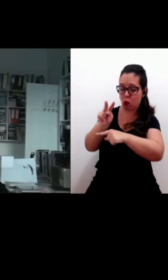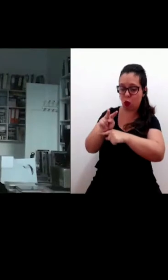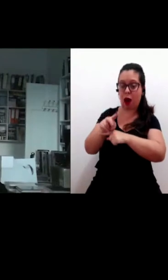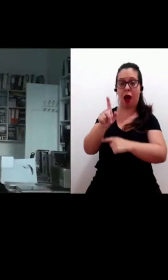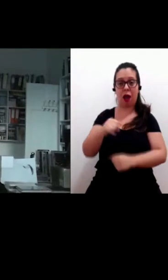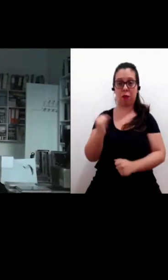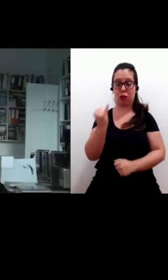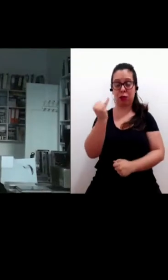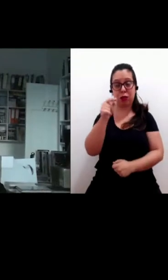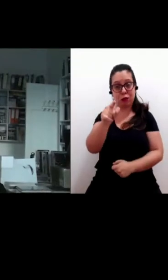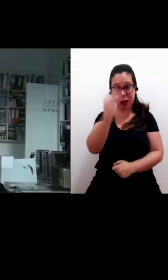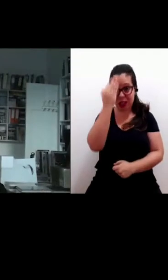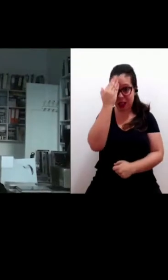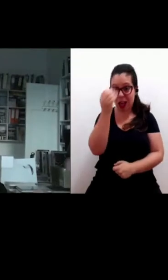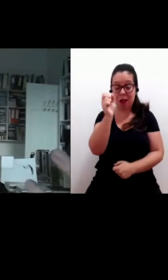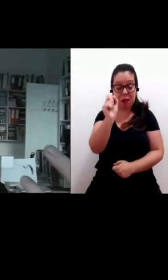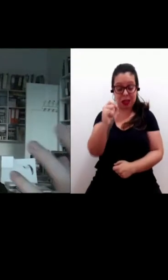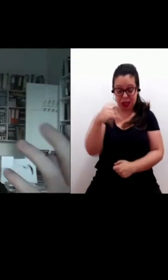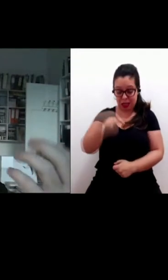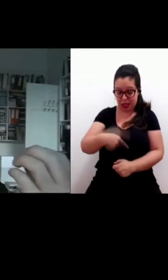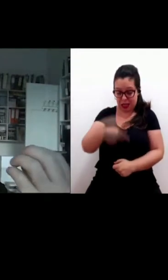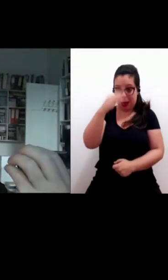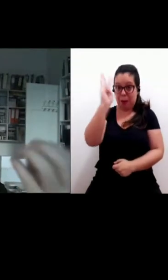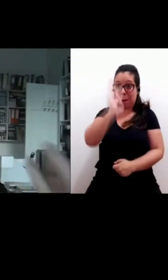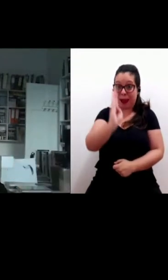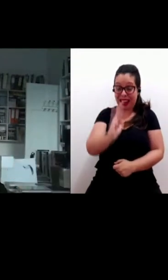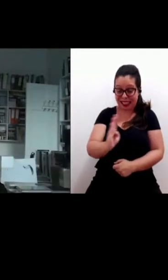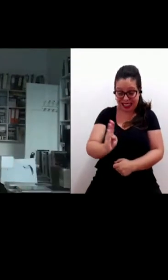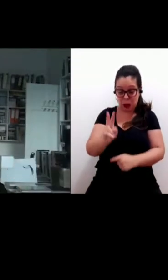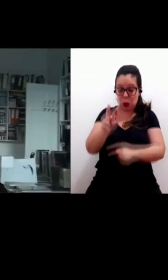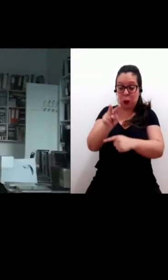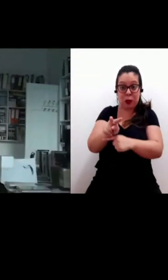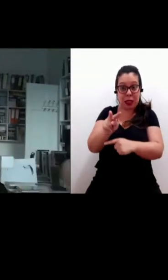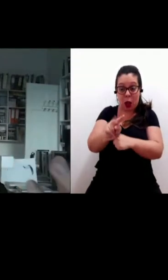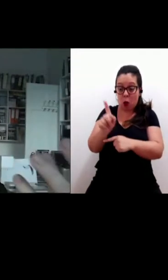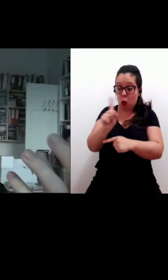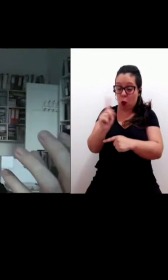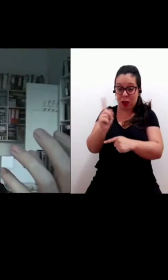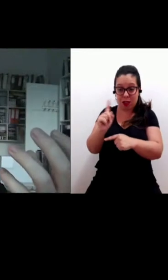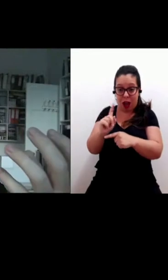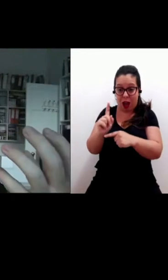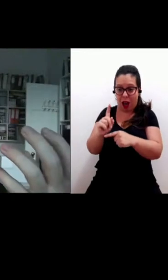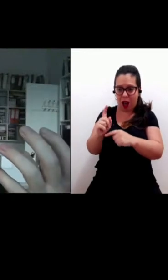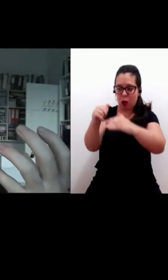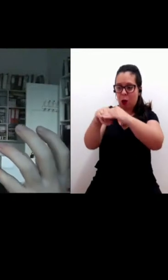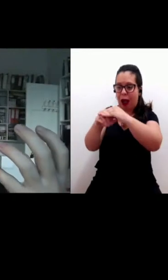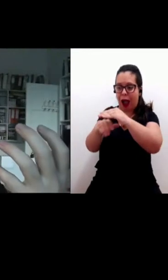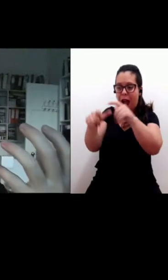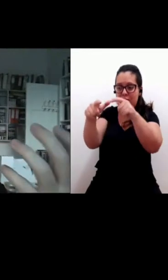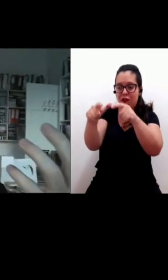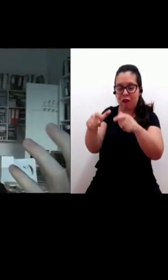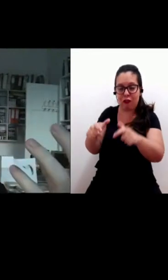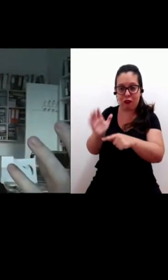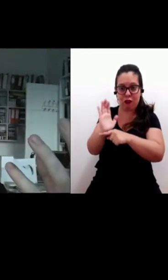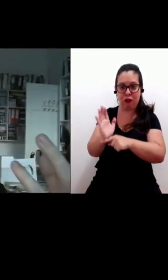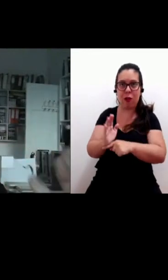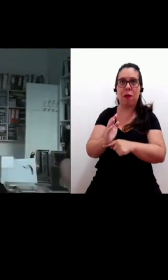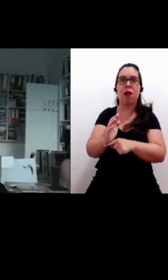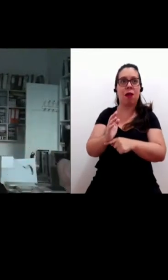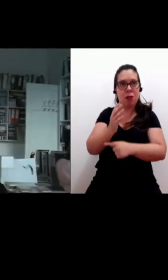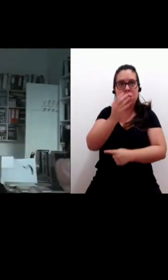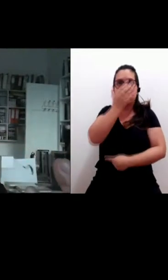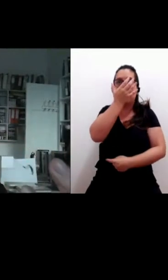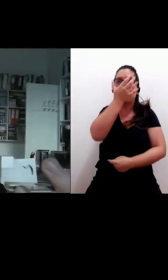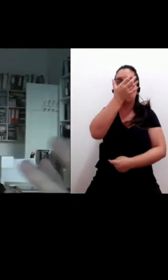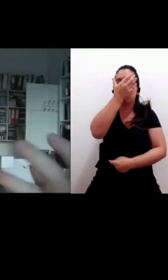look after its archive, then there will be an amnesia. There will be a kind of